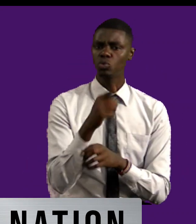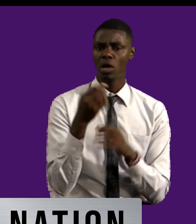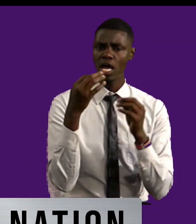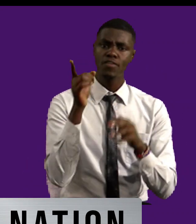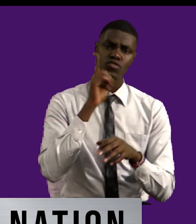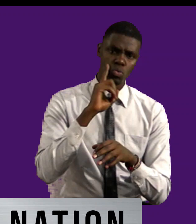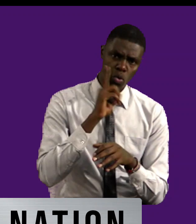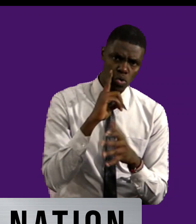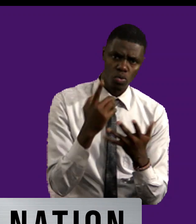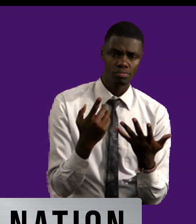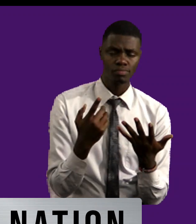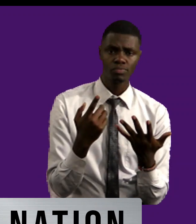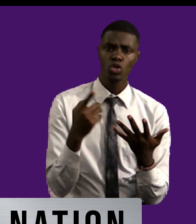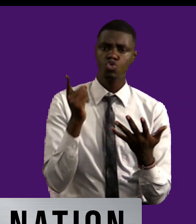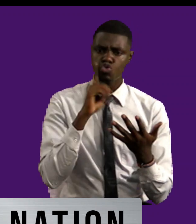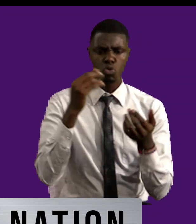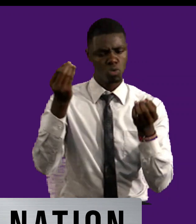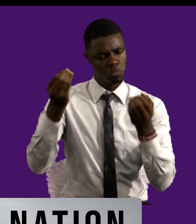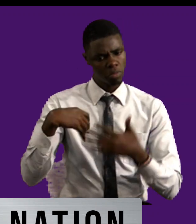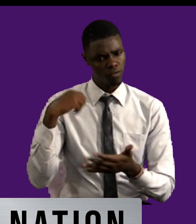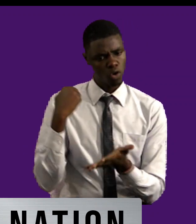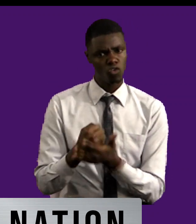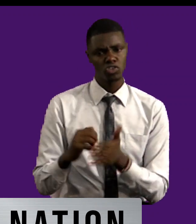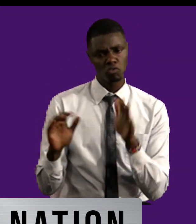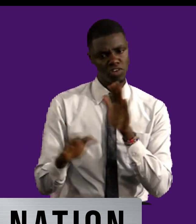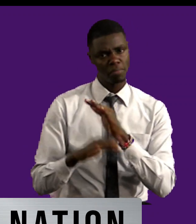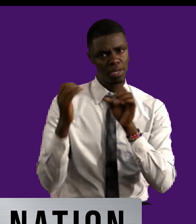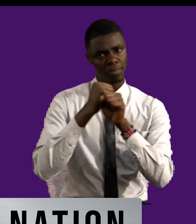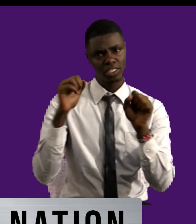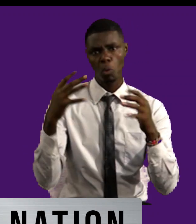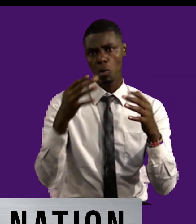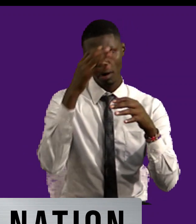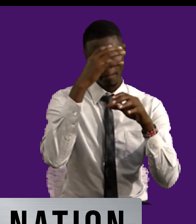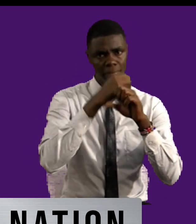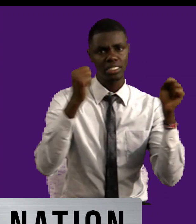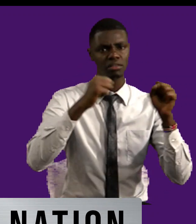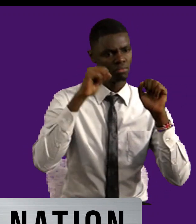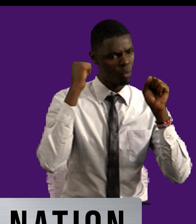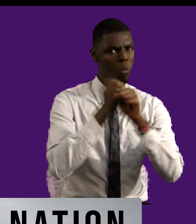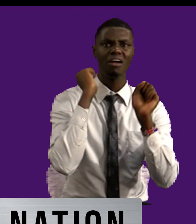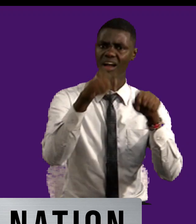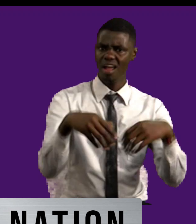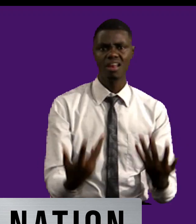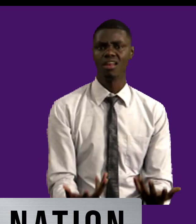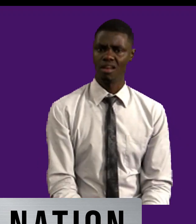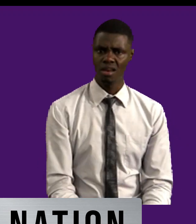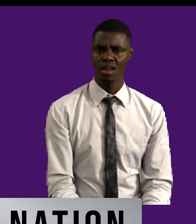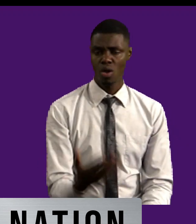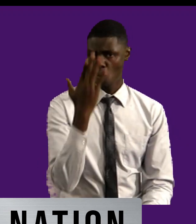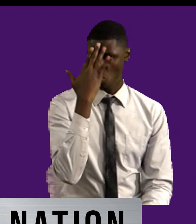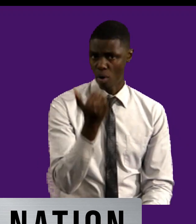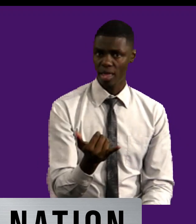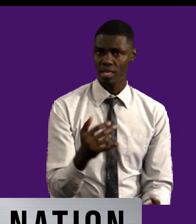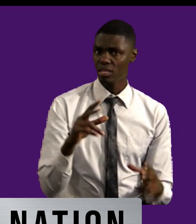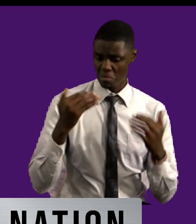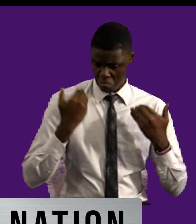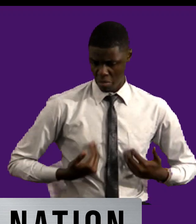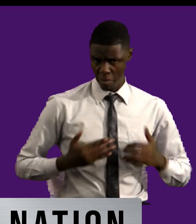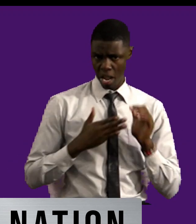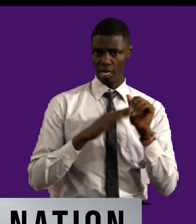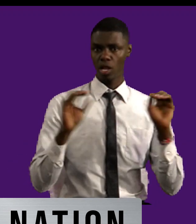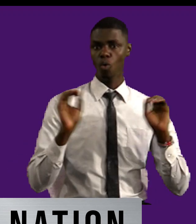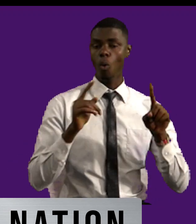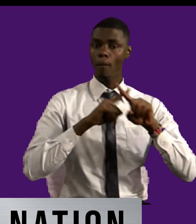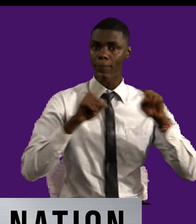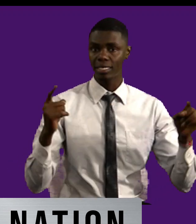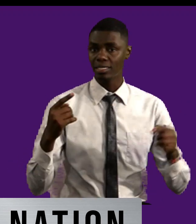tomorrow I'm given the office of deputy president or president, I can do it. because it's not me leading,